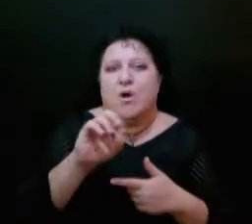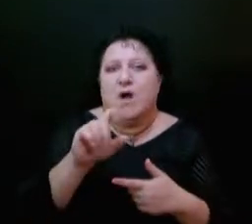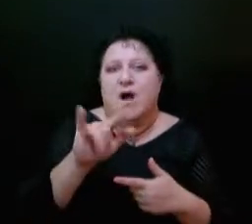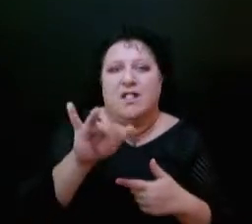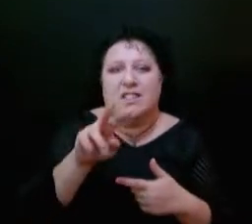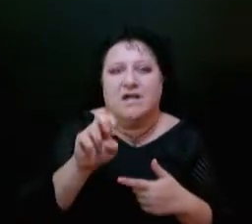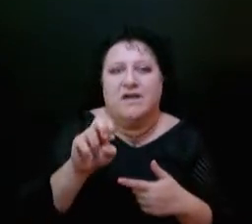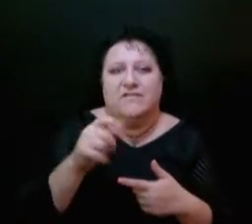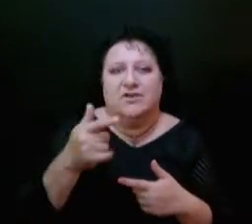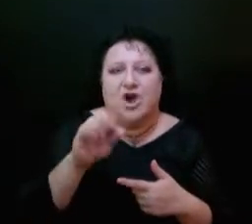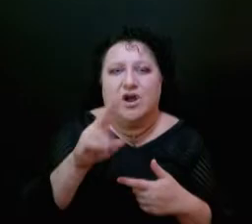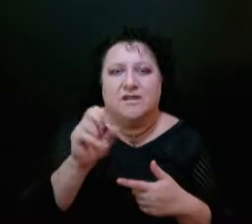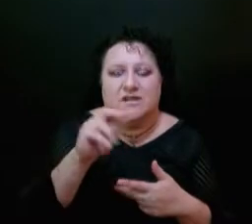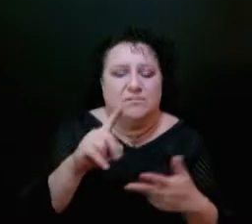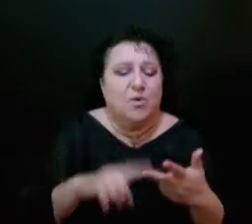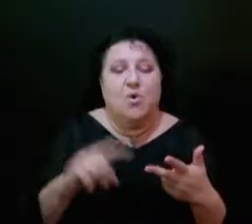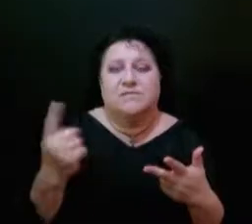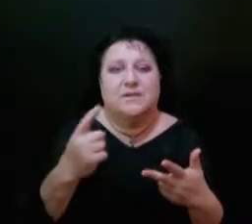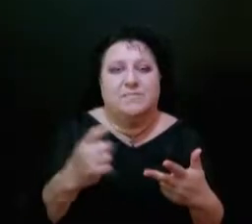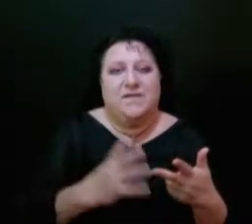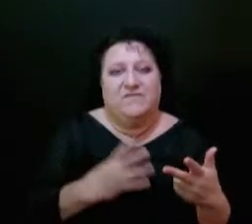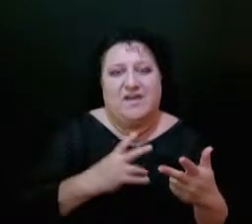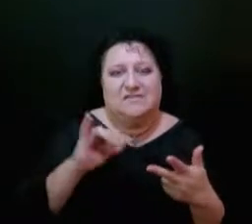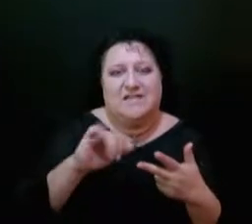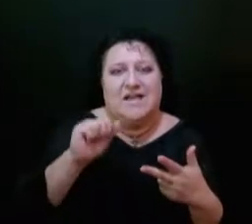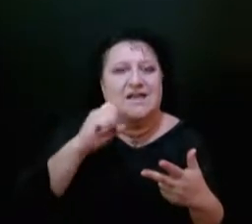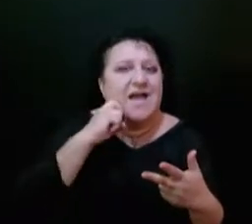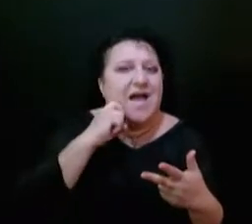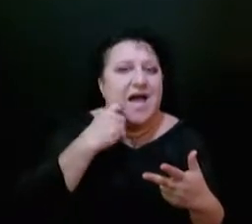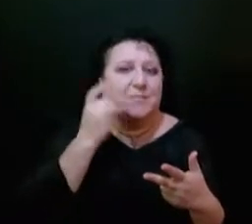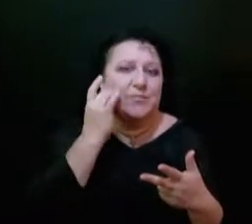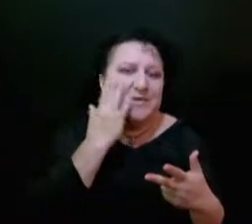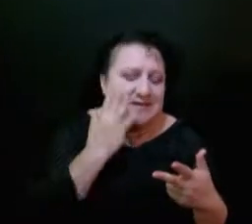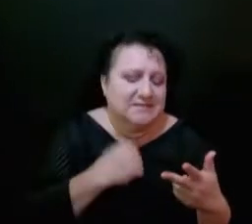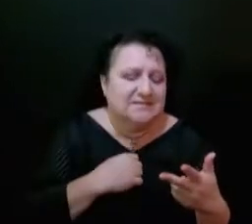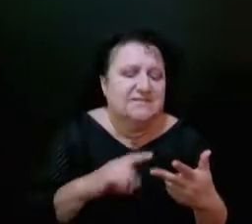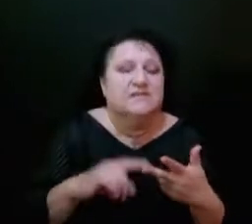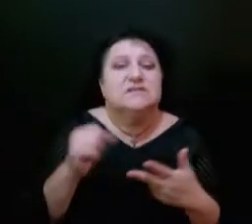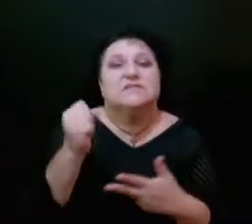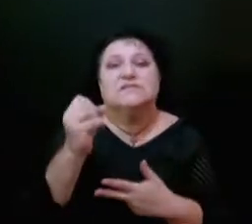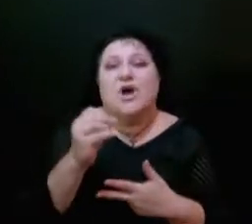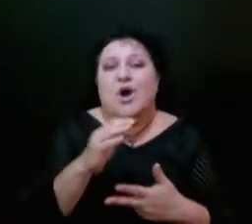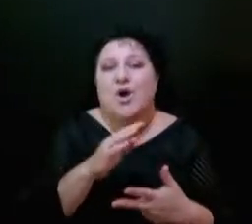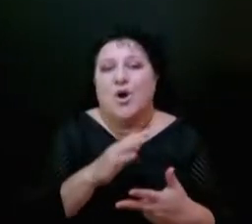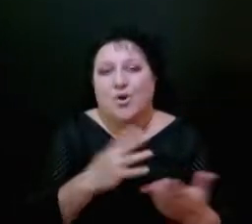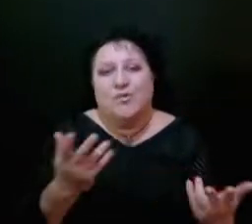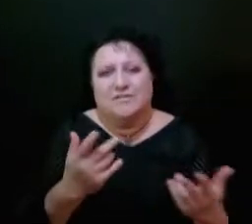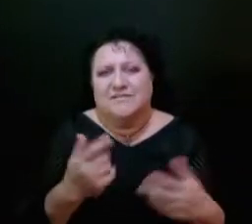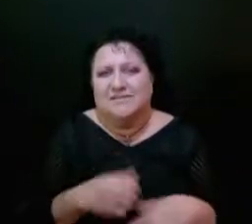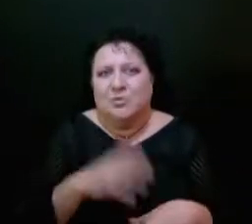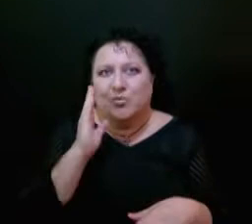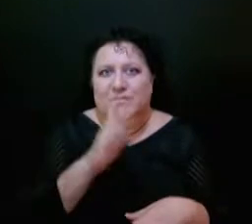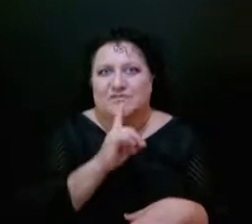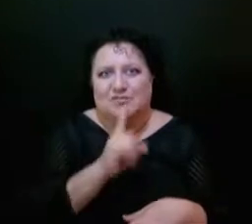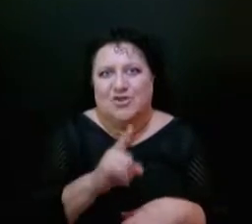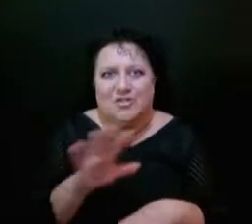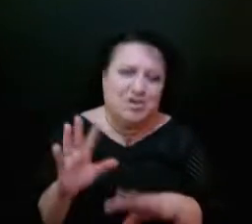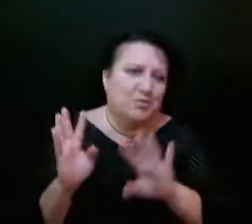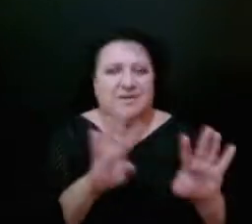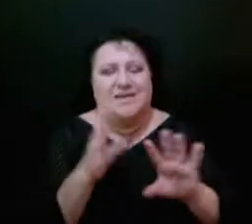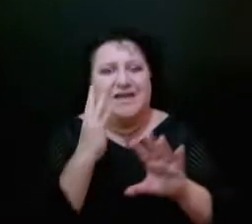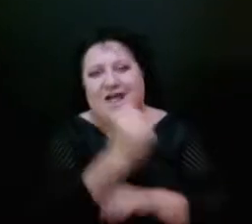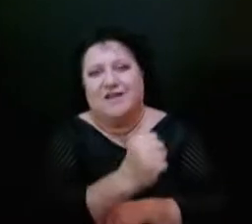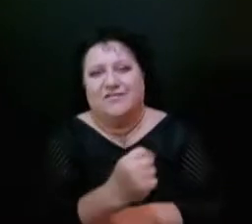right? I'm going to get y'all out of here before that goes. And I also want to acknowledge, this has been a very interesting week.